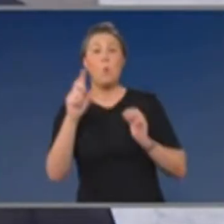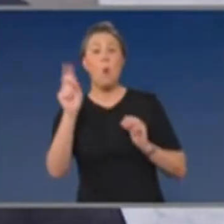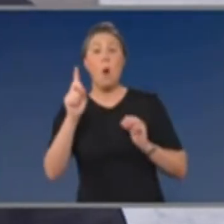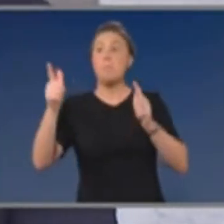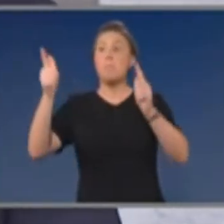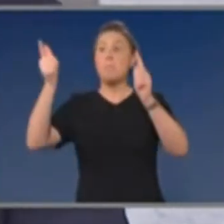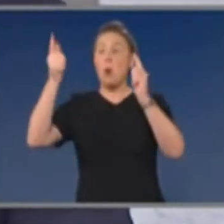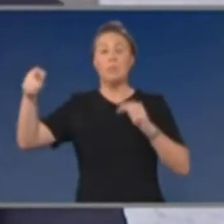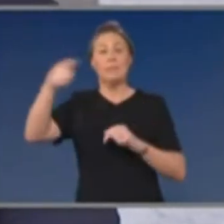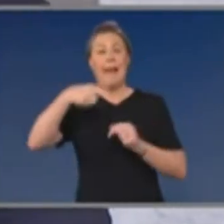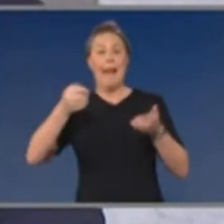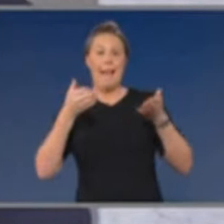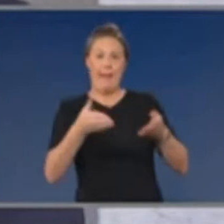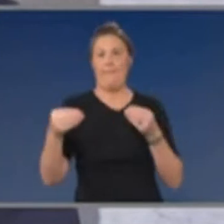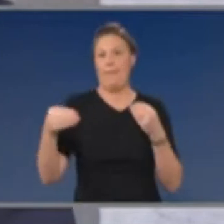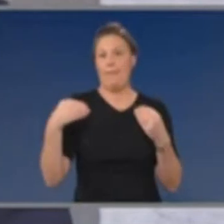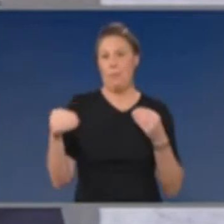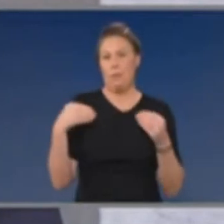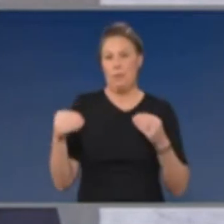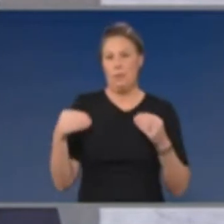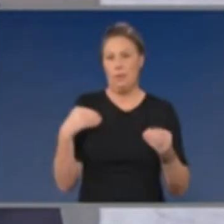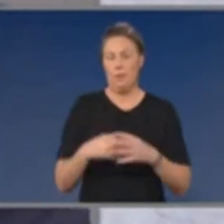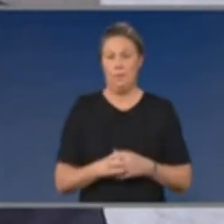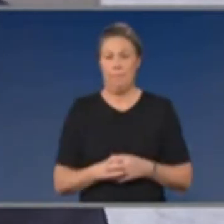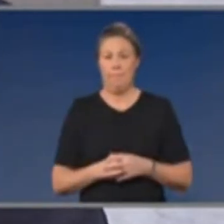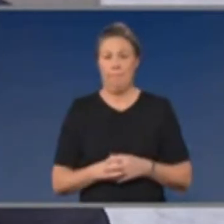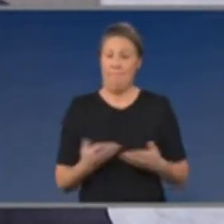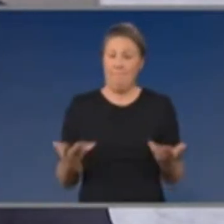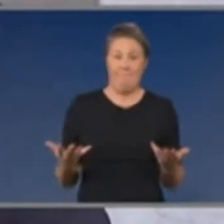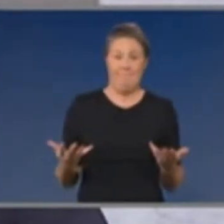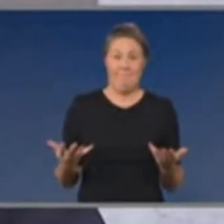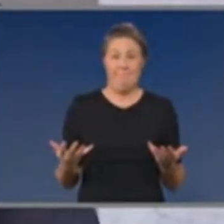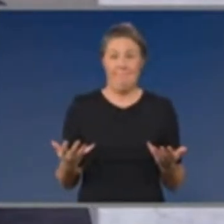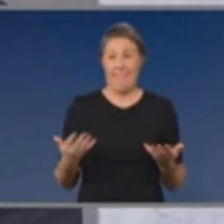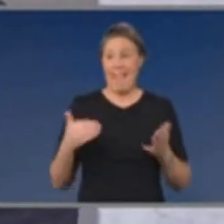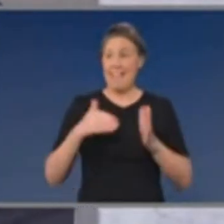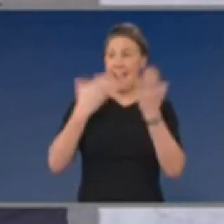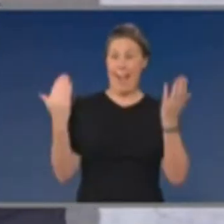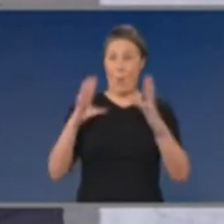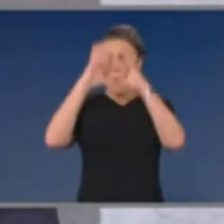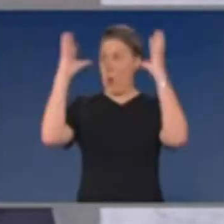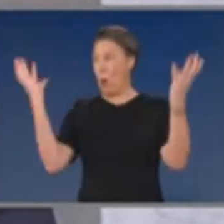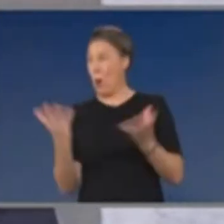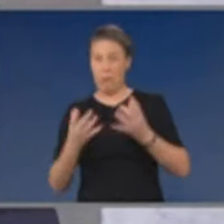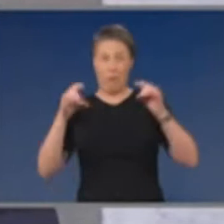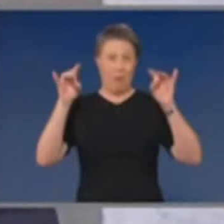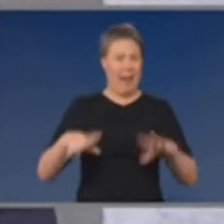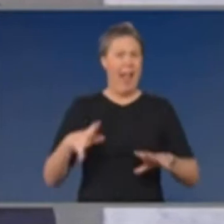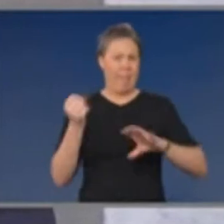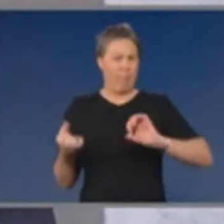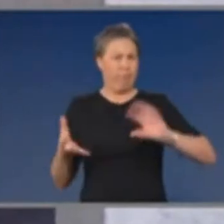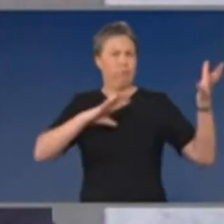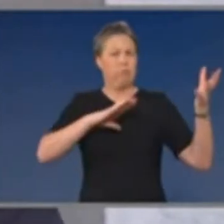people on. Now, these are not ordinary times, still by a long shot. And the government's